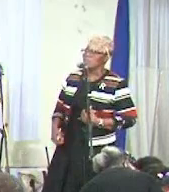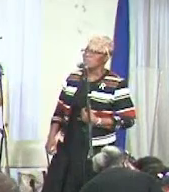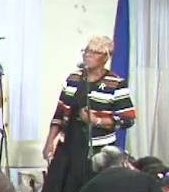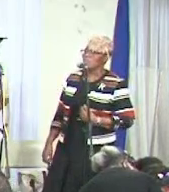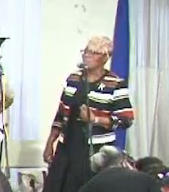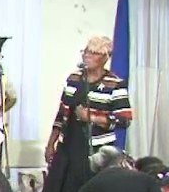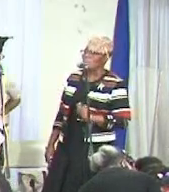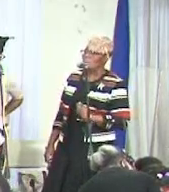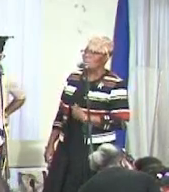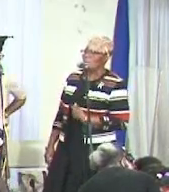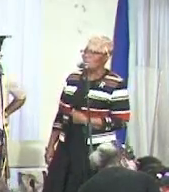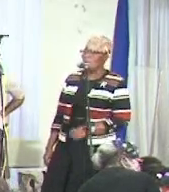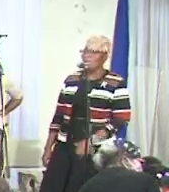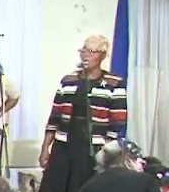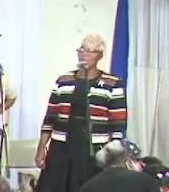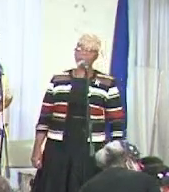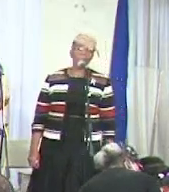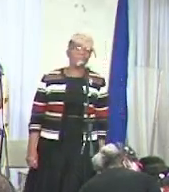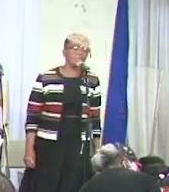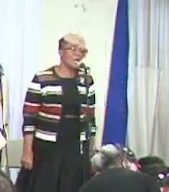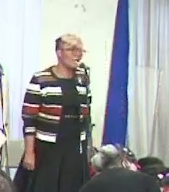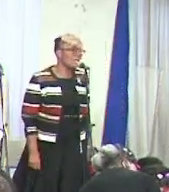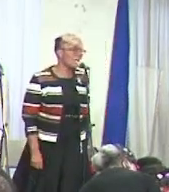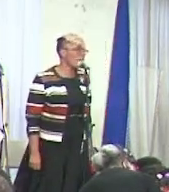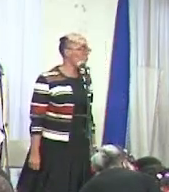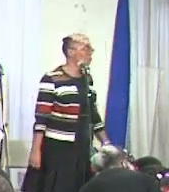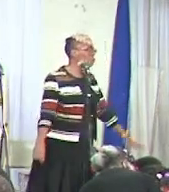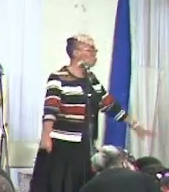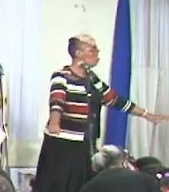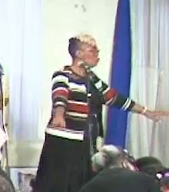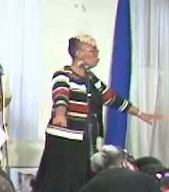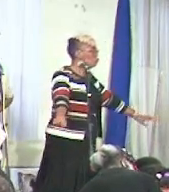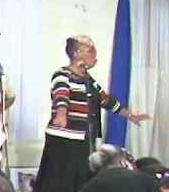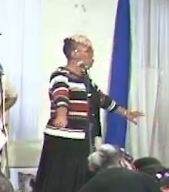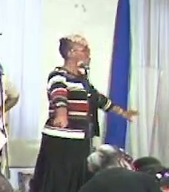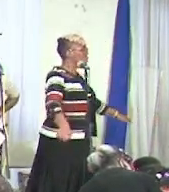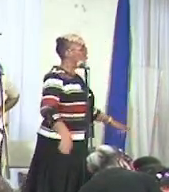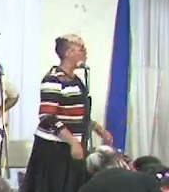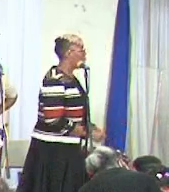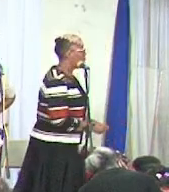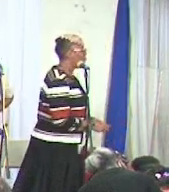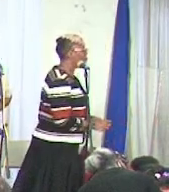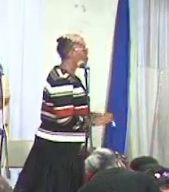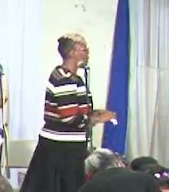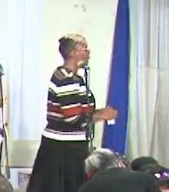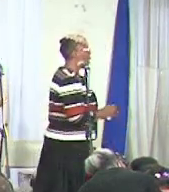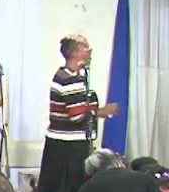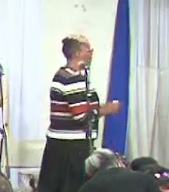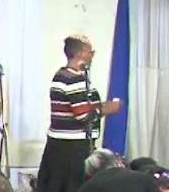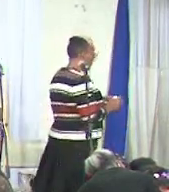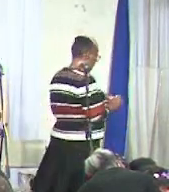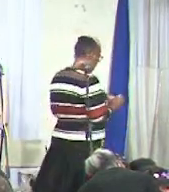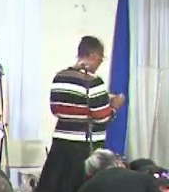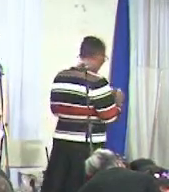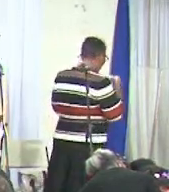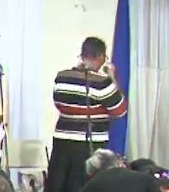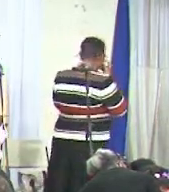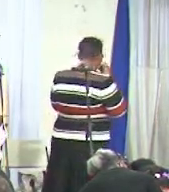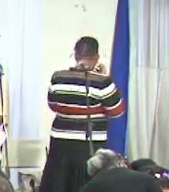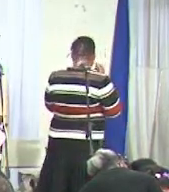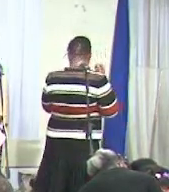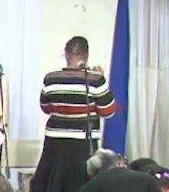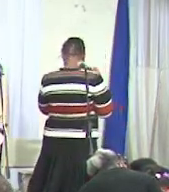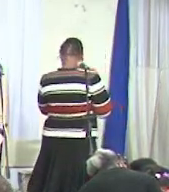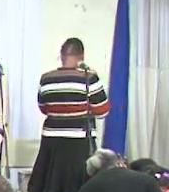say, Lord God, I will trust you, Lord God. You are my only hope, my only source. So I trust